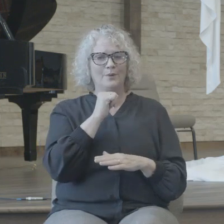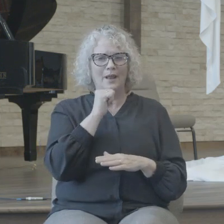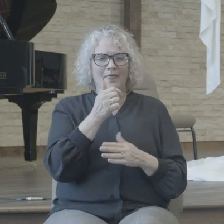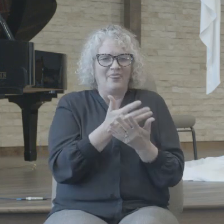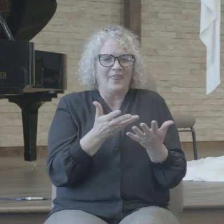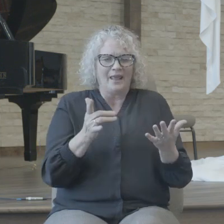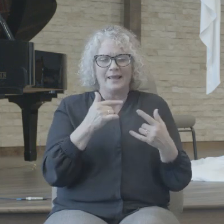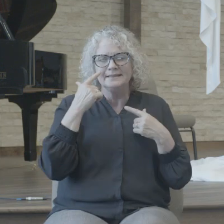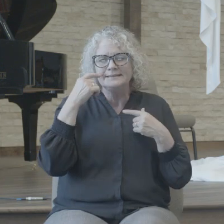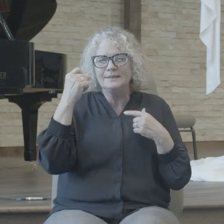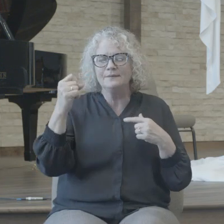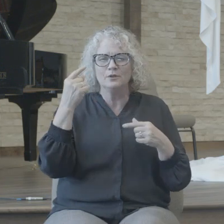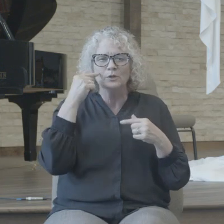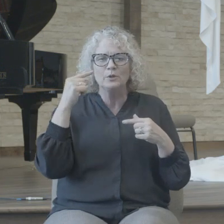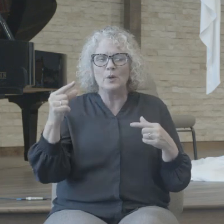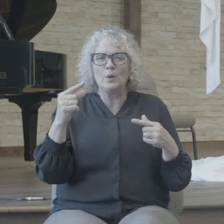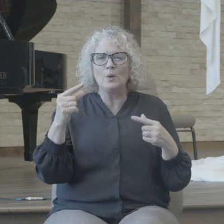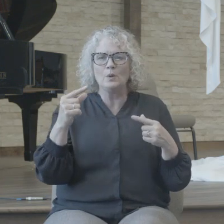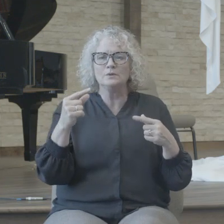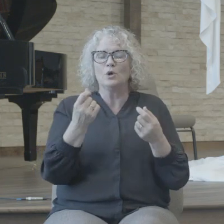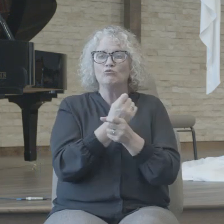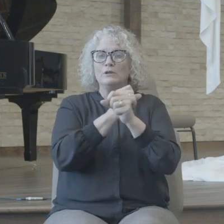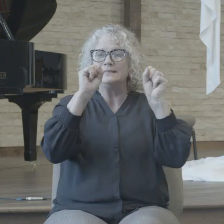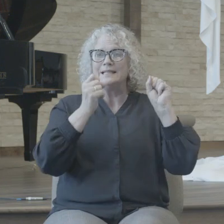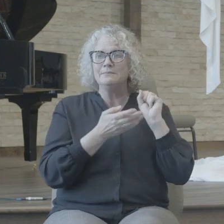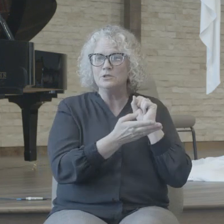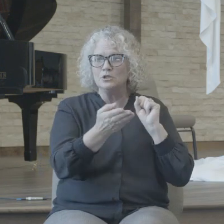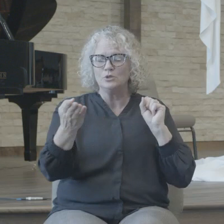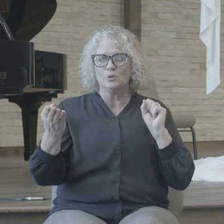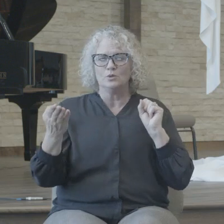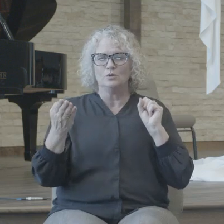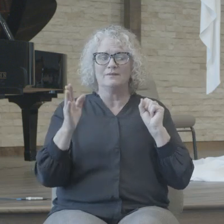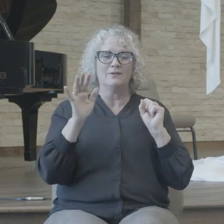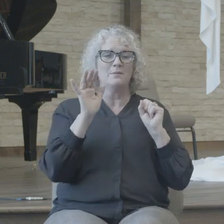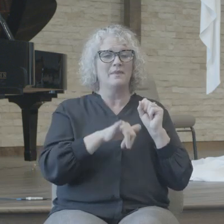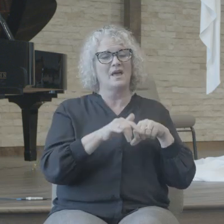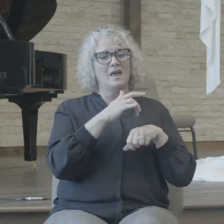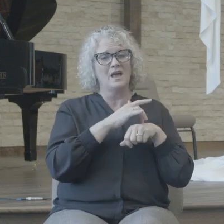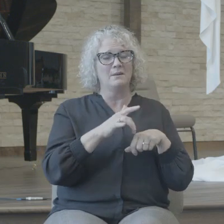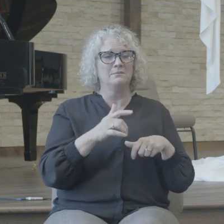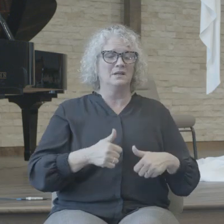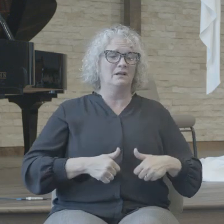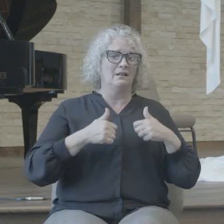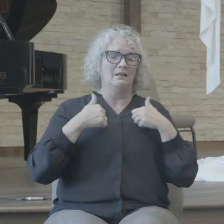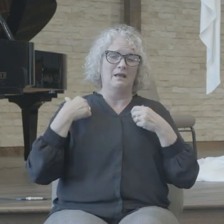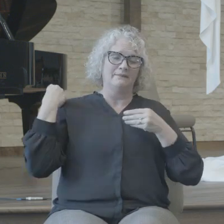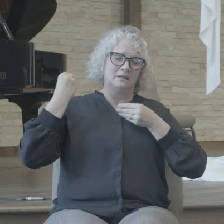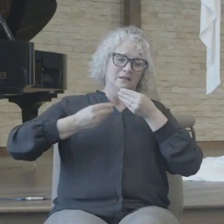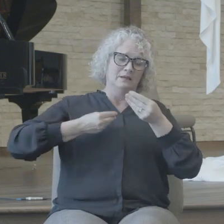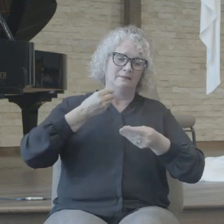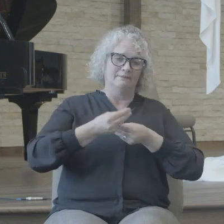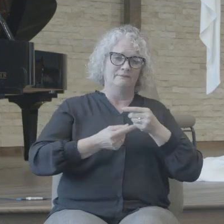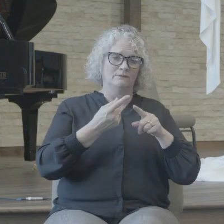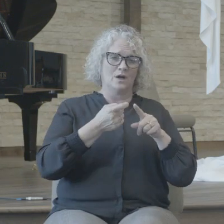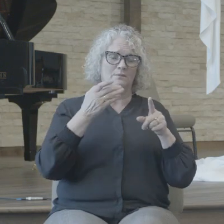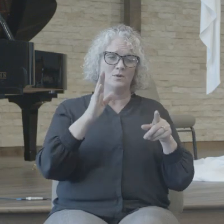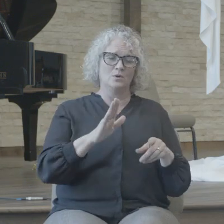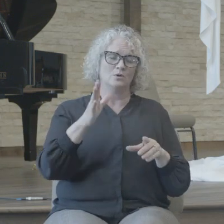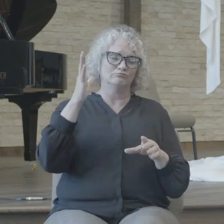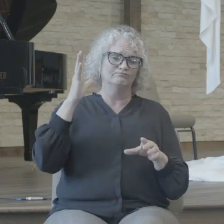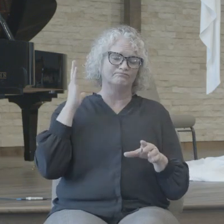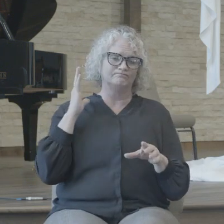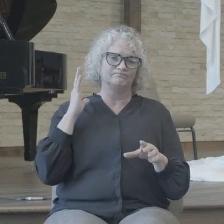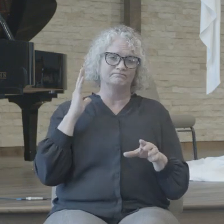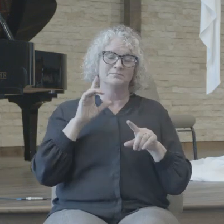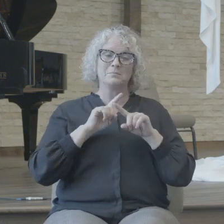or gold that you were redeemed from the empty way of life handed down to you from your ancestors, but with the